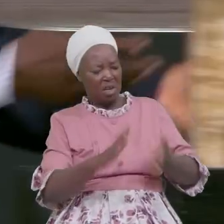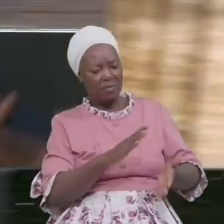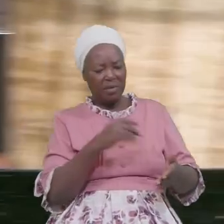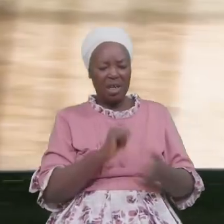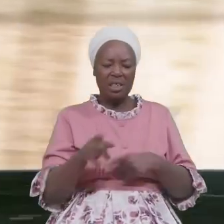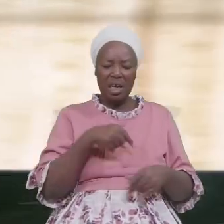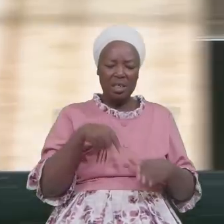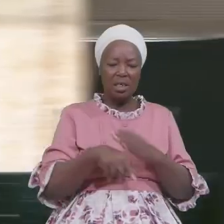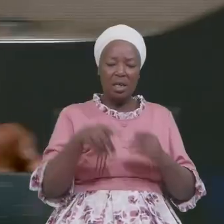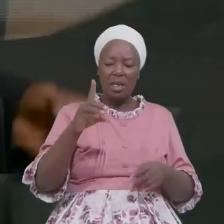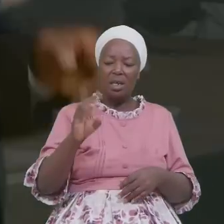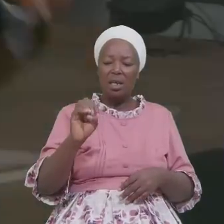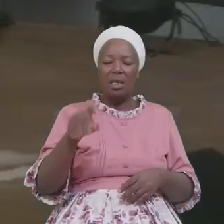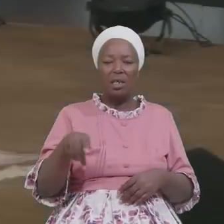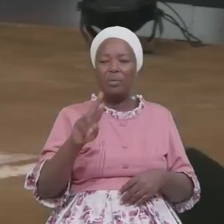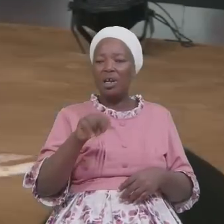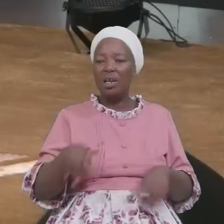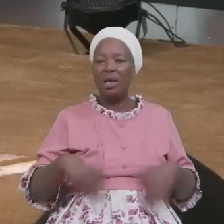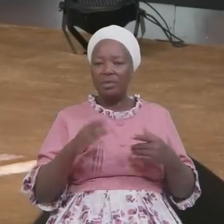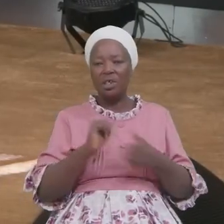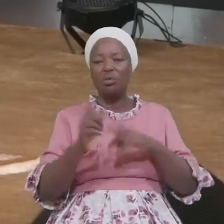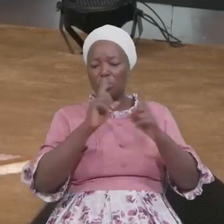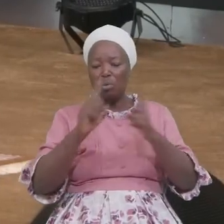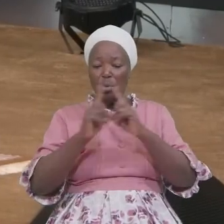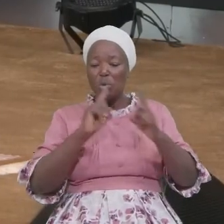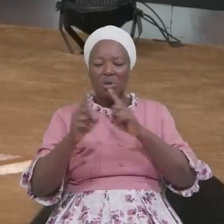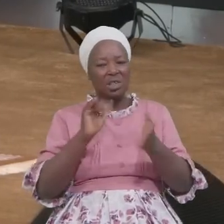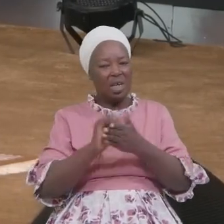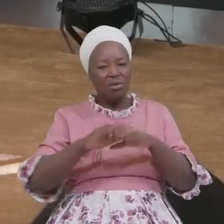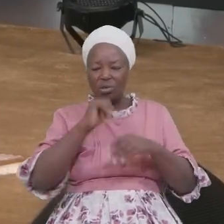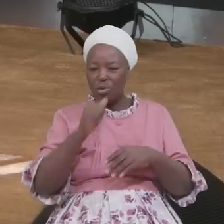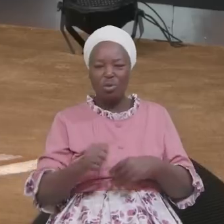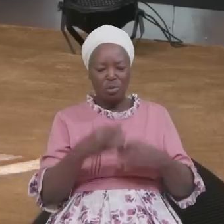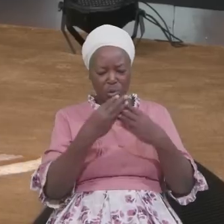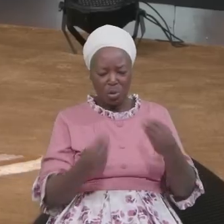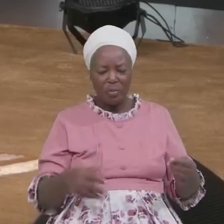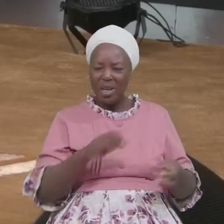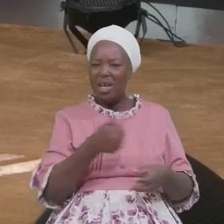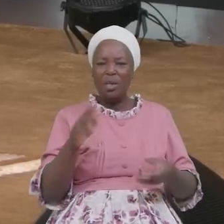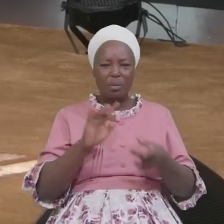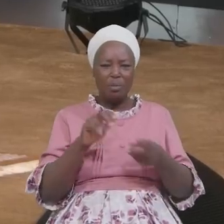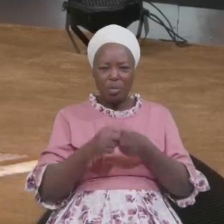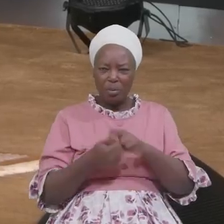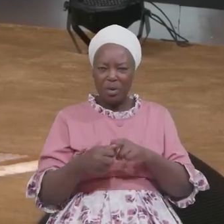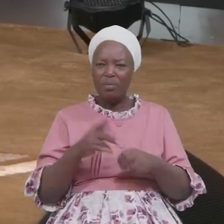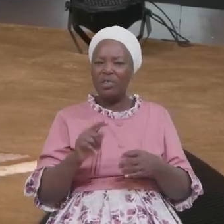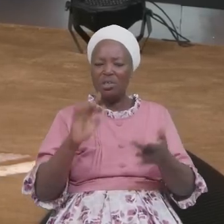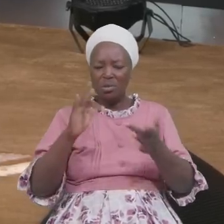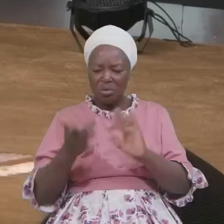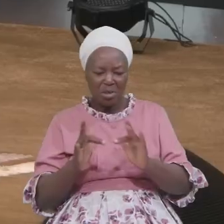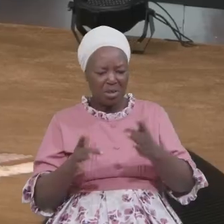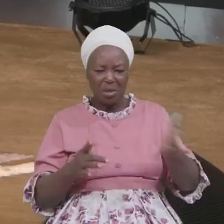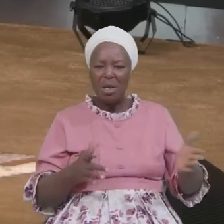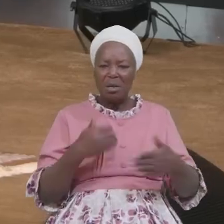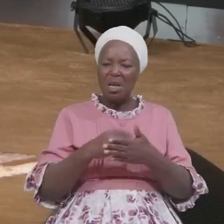talk, talk, talk. That one doesn't solve any problem. The social media people you are writing, you are putting those things